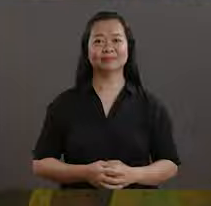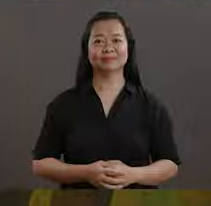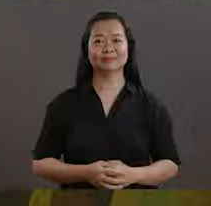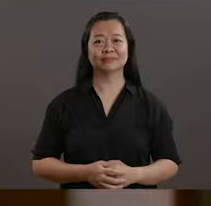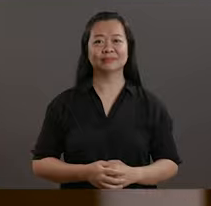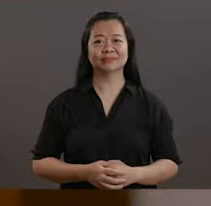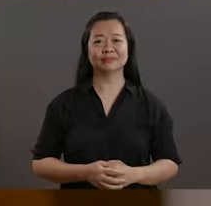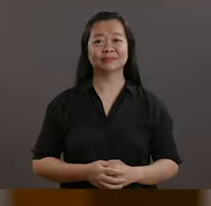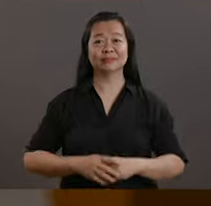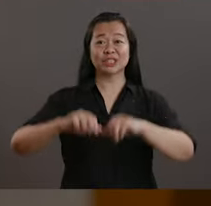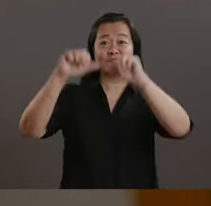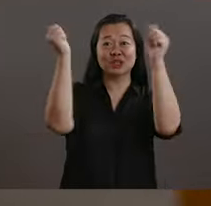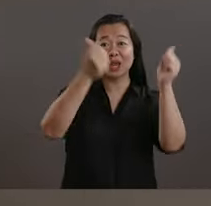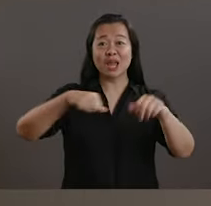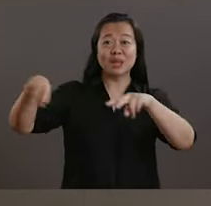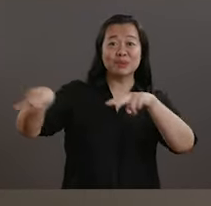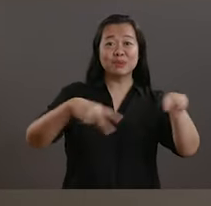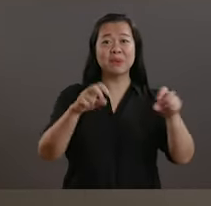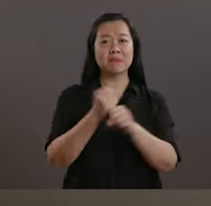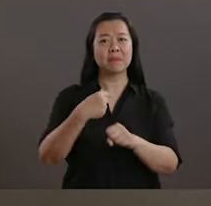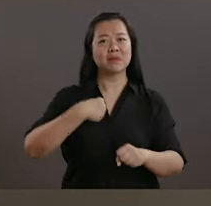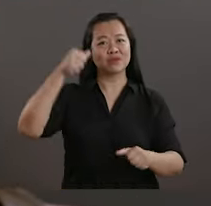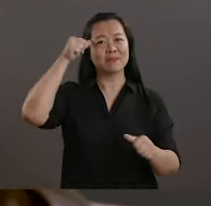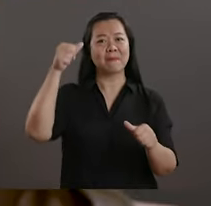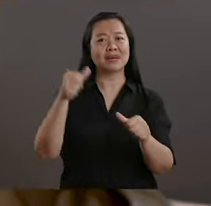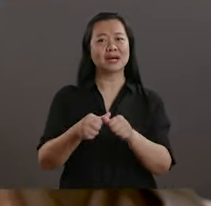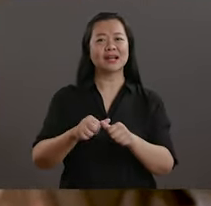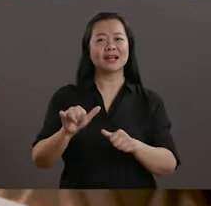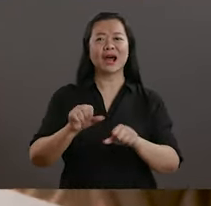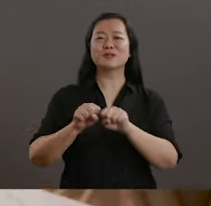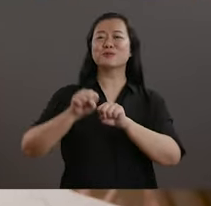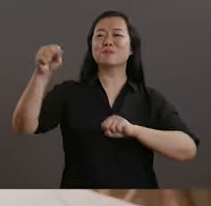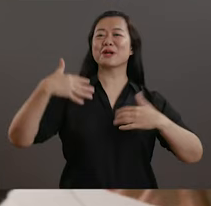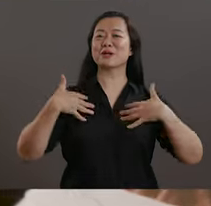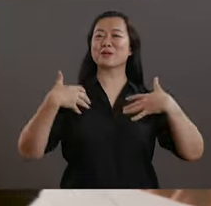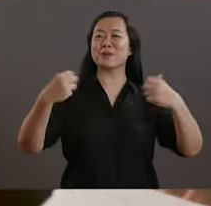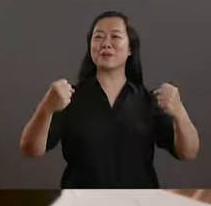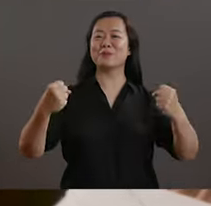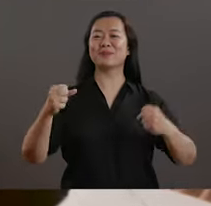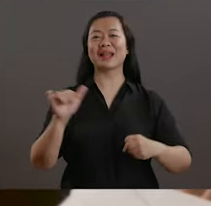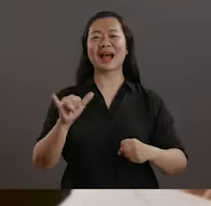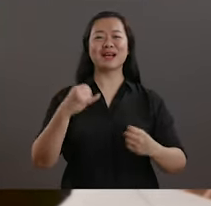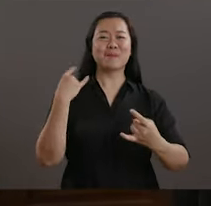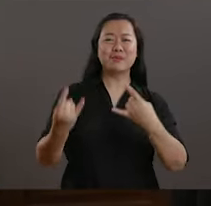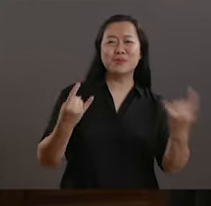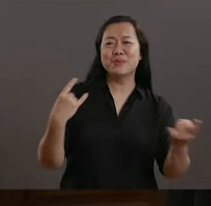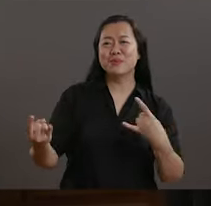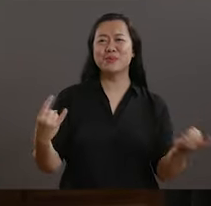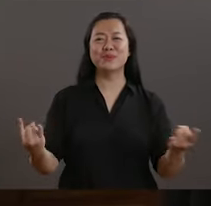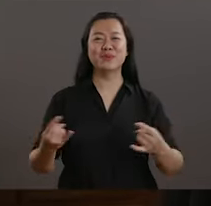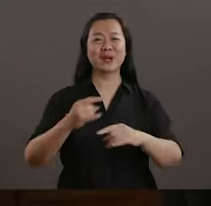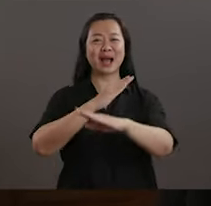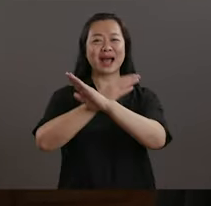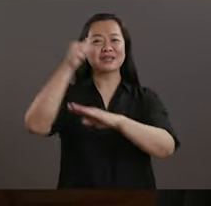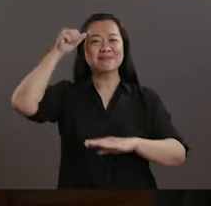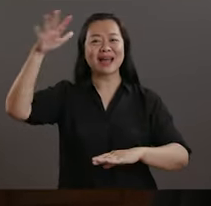aftermath. These dancing shapes remind me of mutant superheroes like